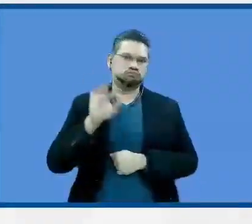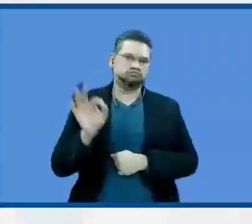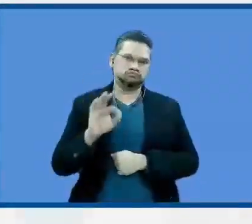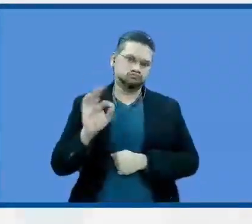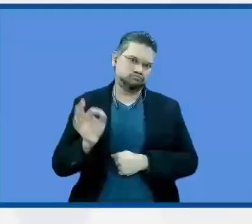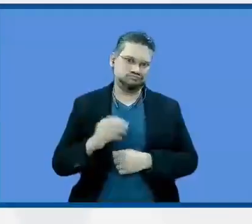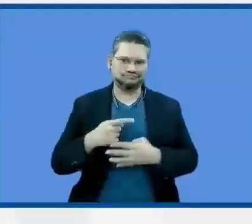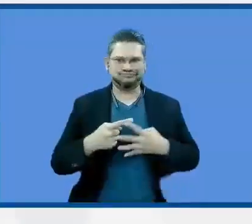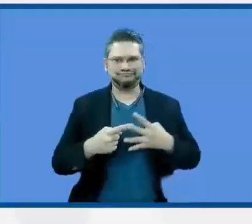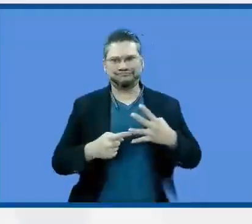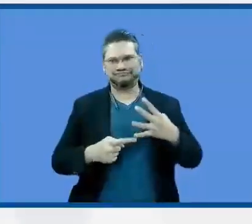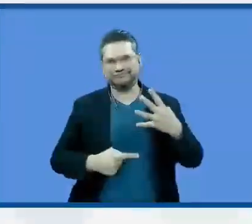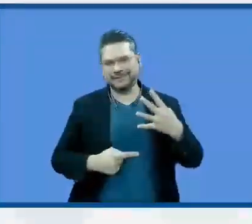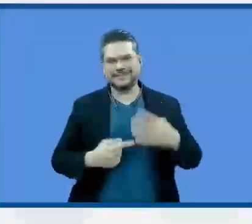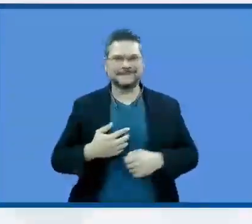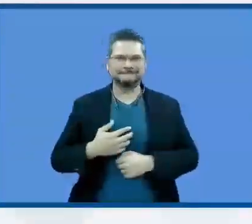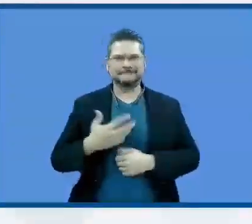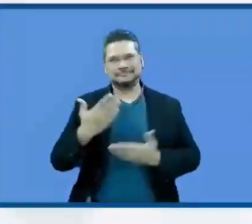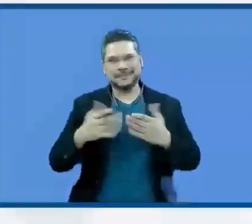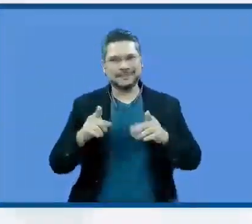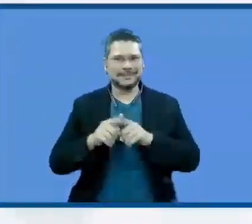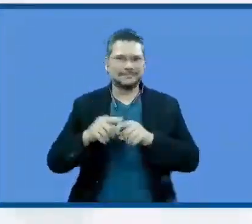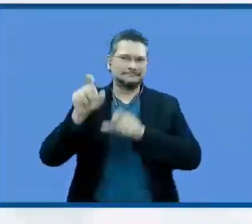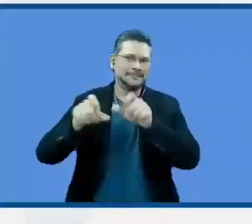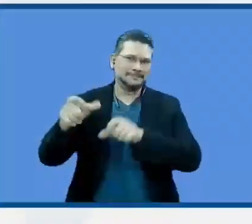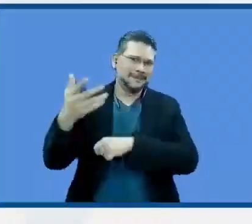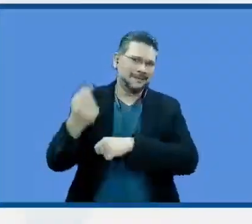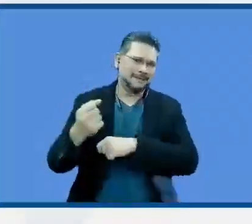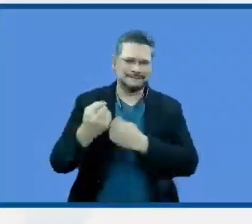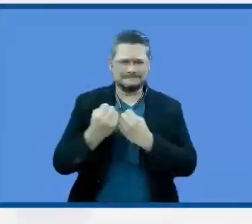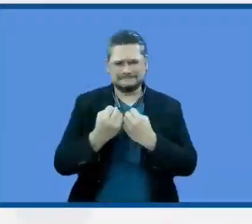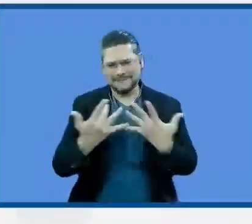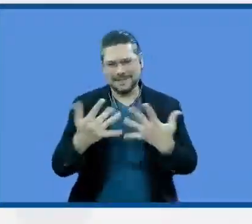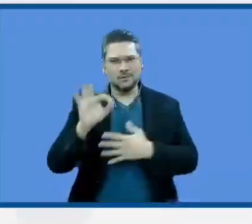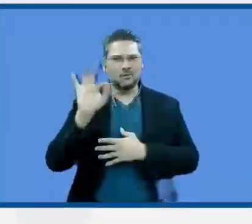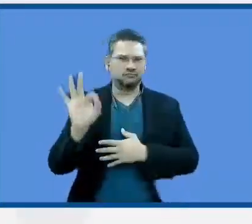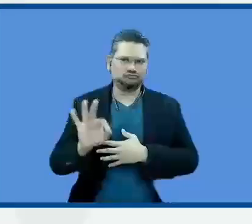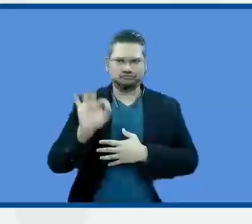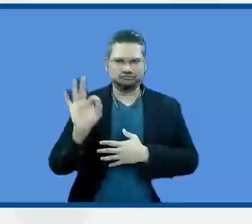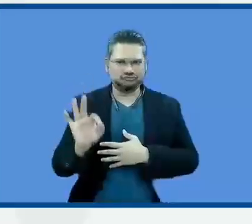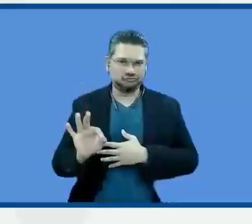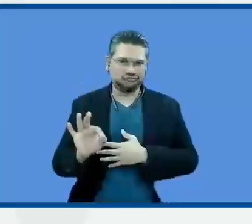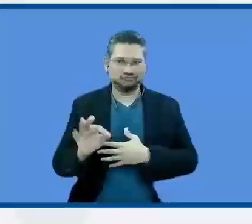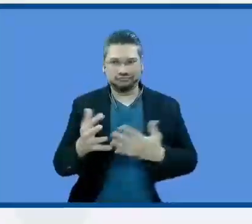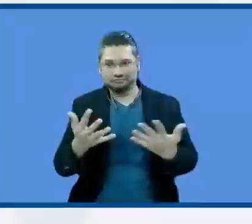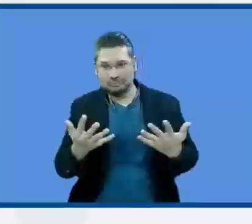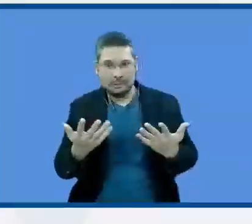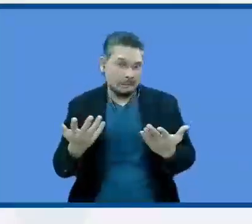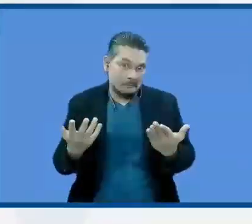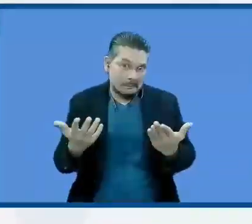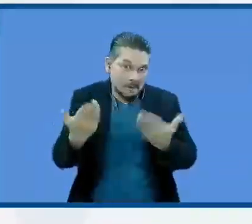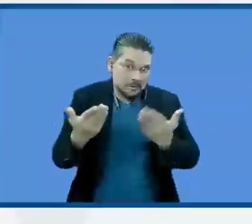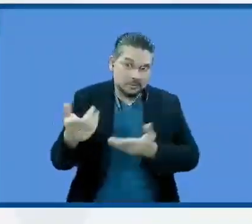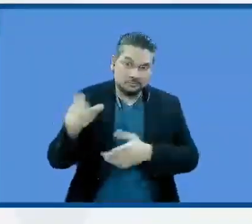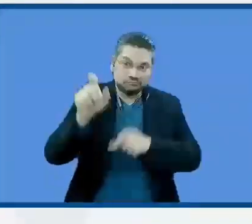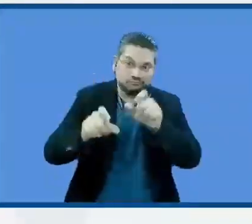sure the audience will have many questions as well. So I suspect that many audience members will come and speak to you and grab you and ask